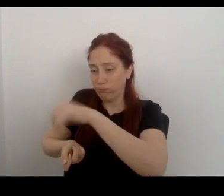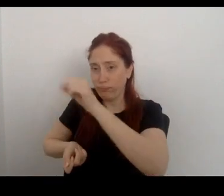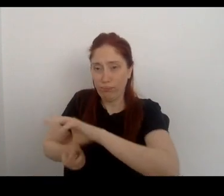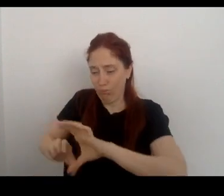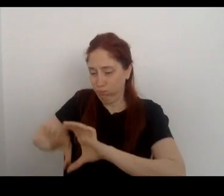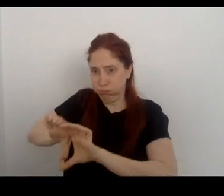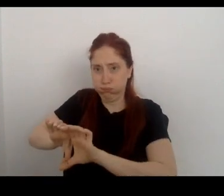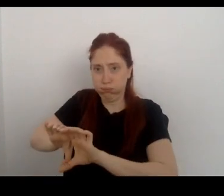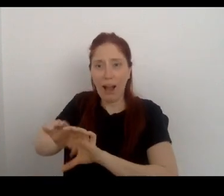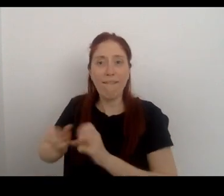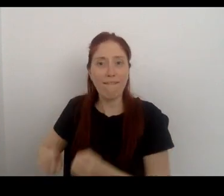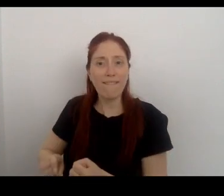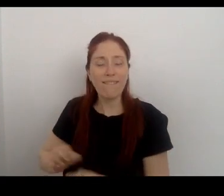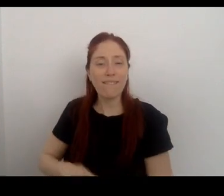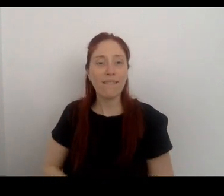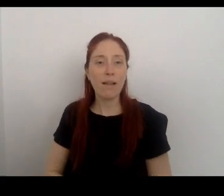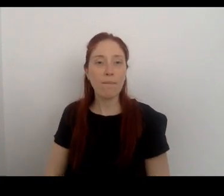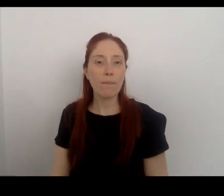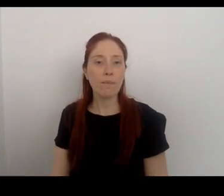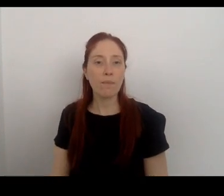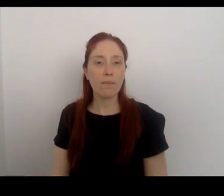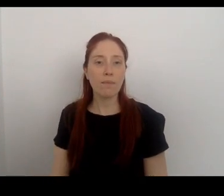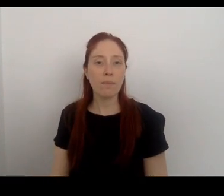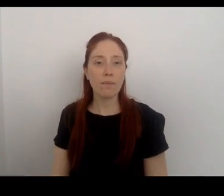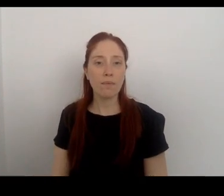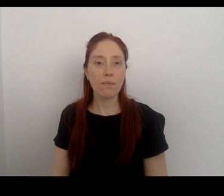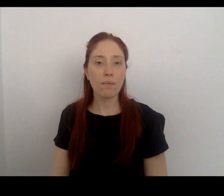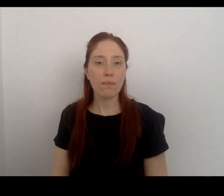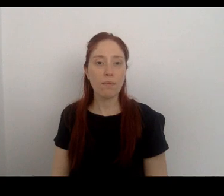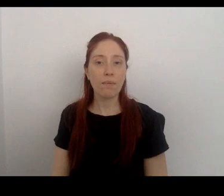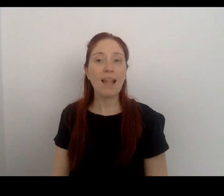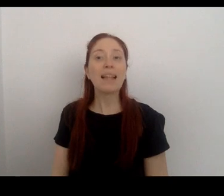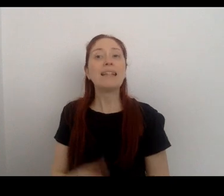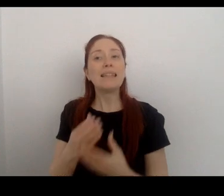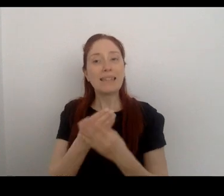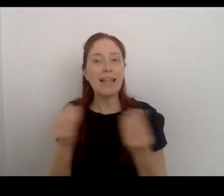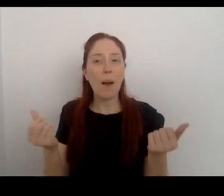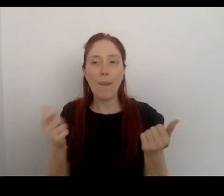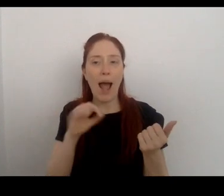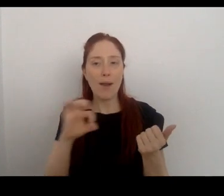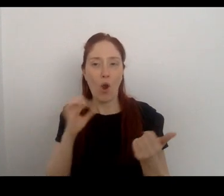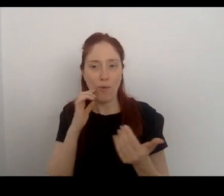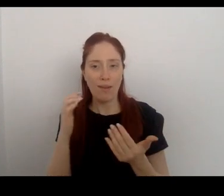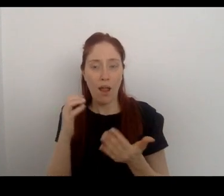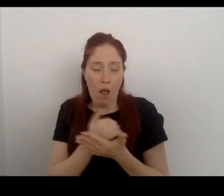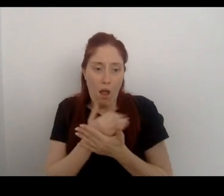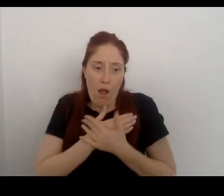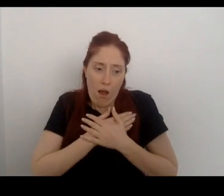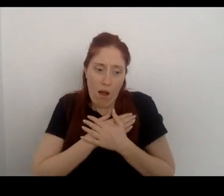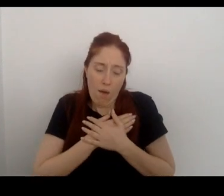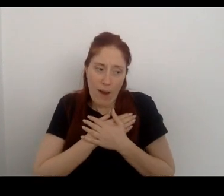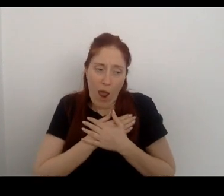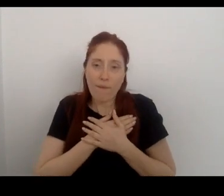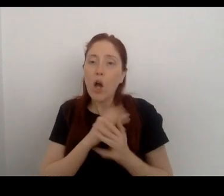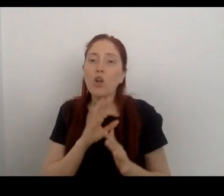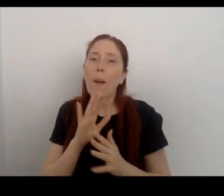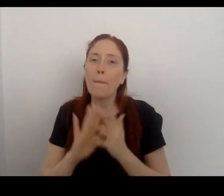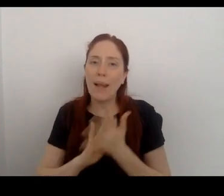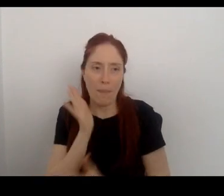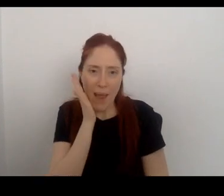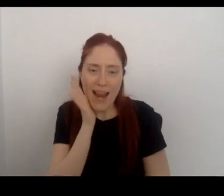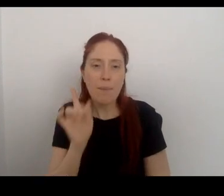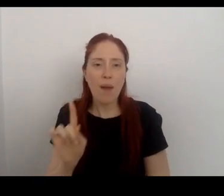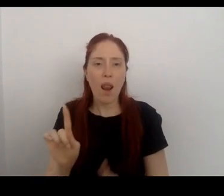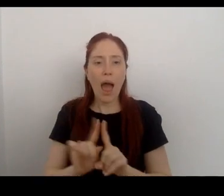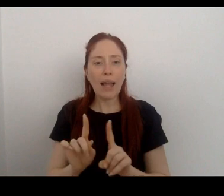become nowadays more, like, less precious to me, which is, I mean that in the best way of, like, not